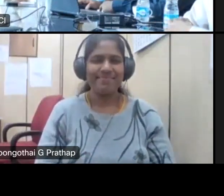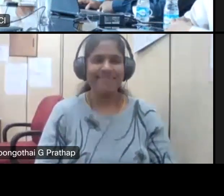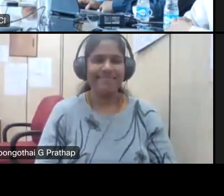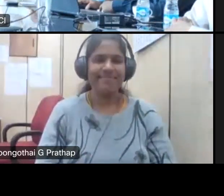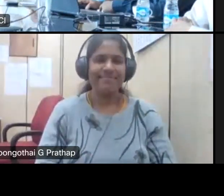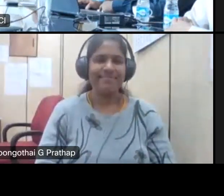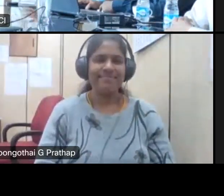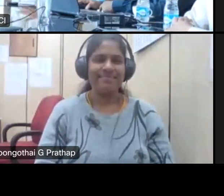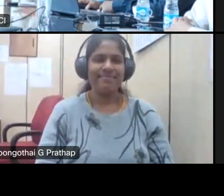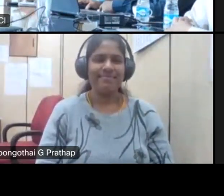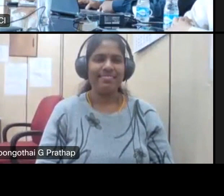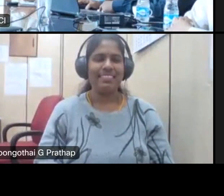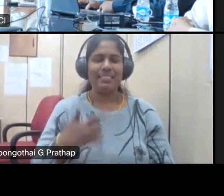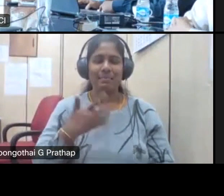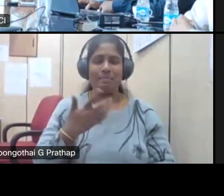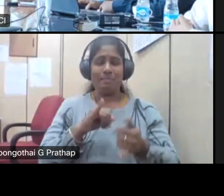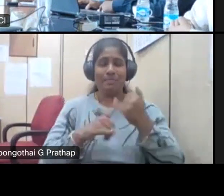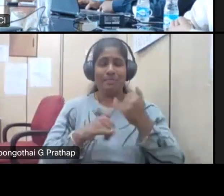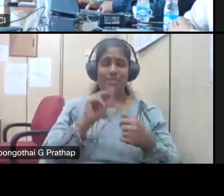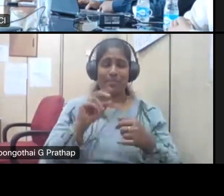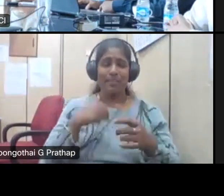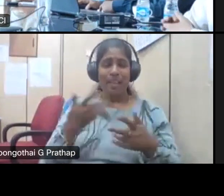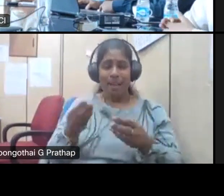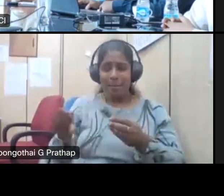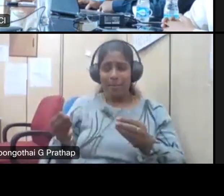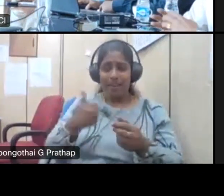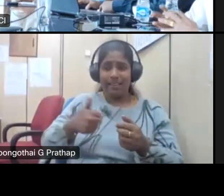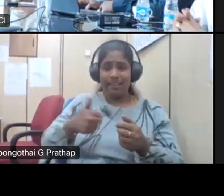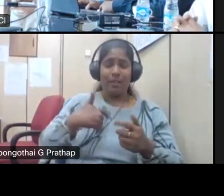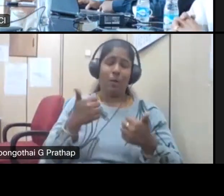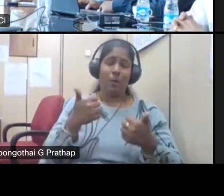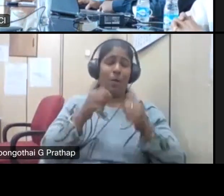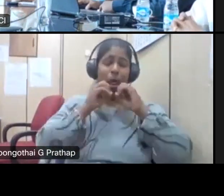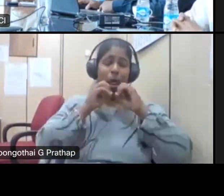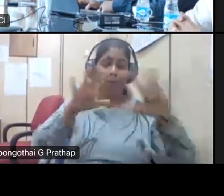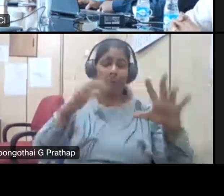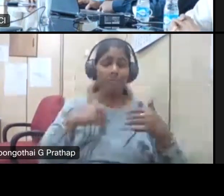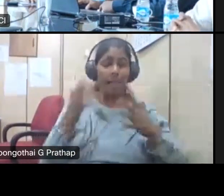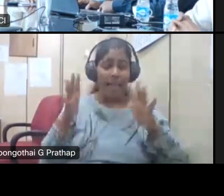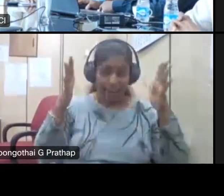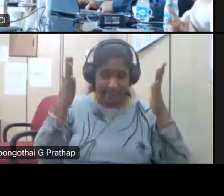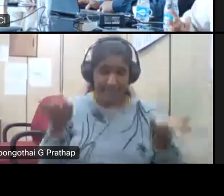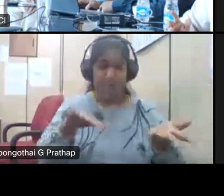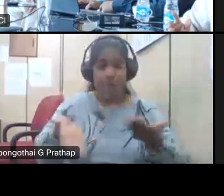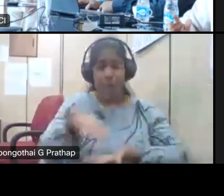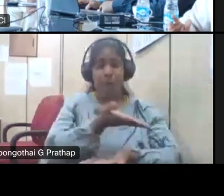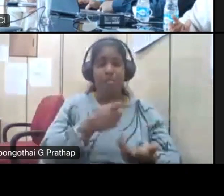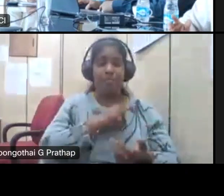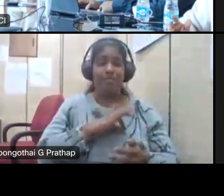That is a good announcement, sir, for everyone. It's encouraging, actually. It is very encouraging, actually.